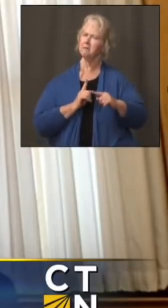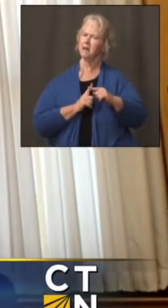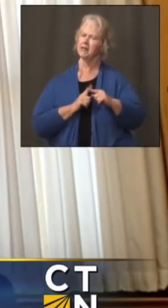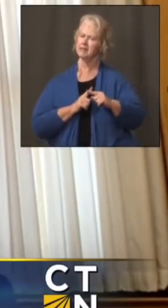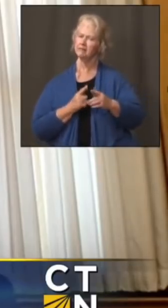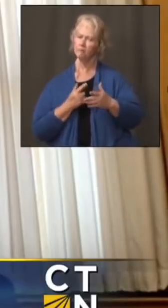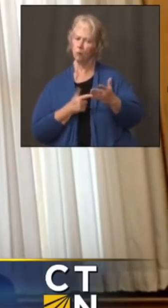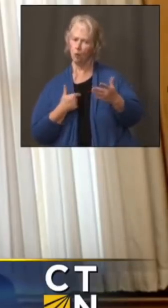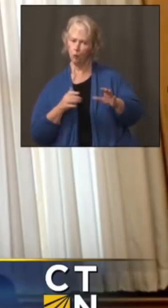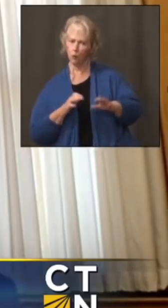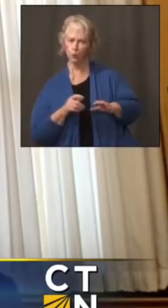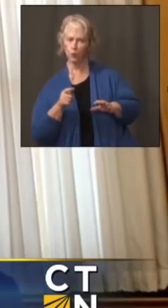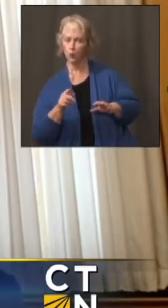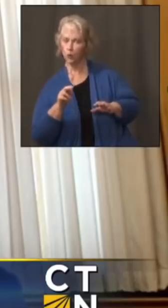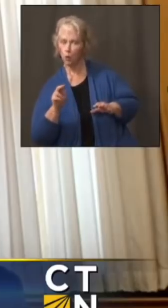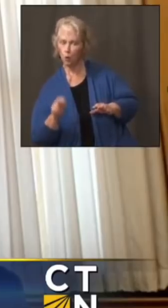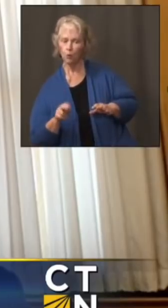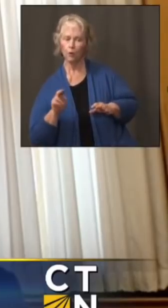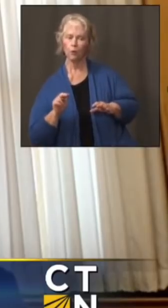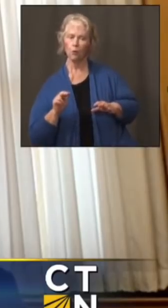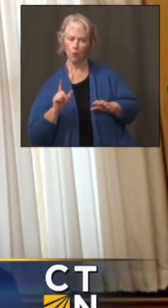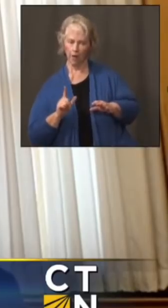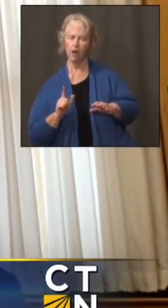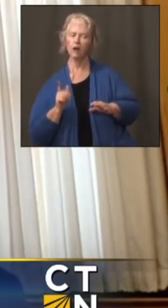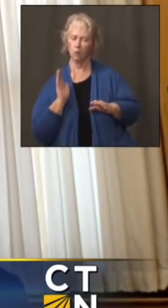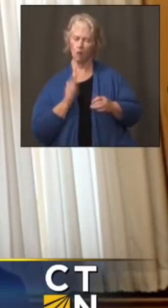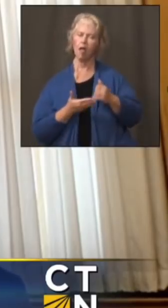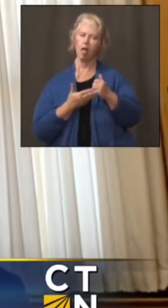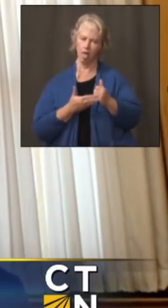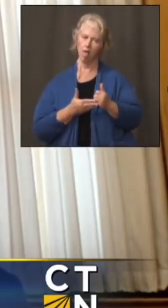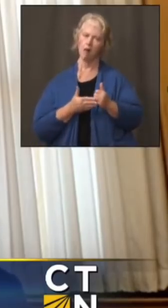being taken in Norwich and in New London will help do that.